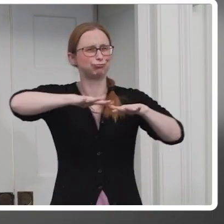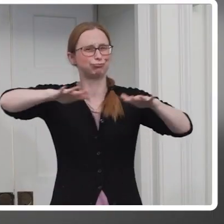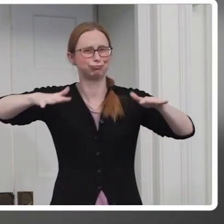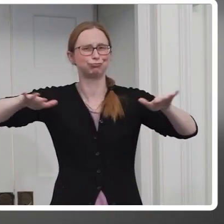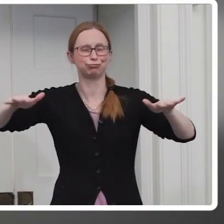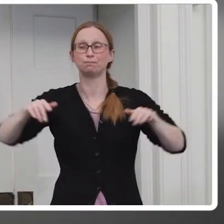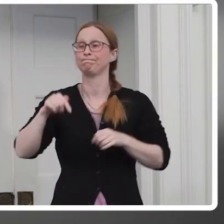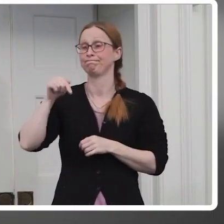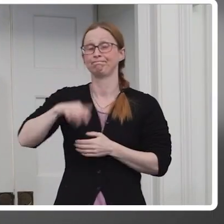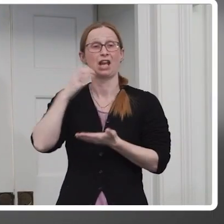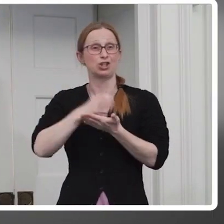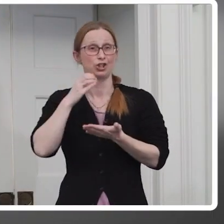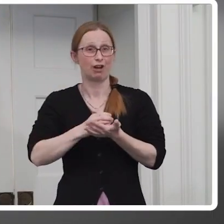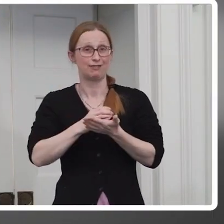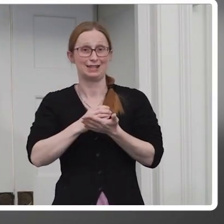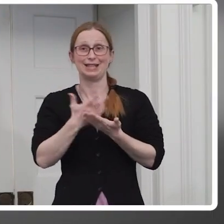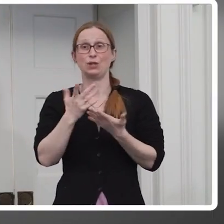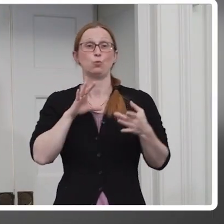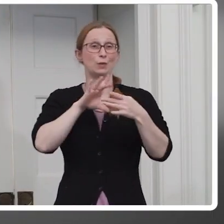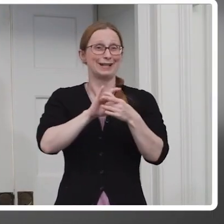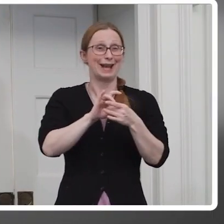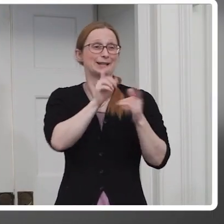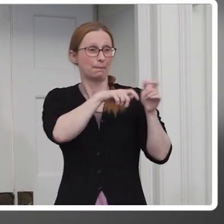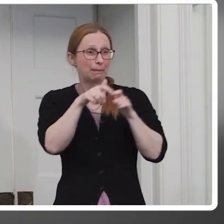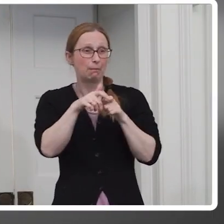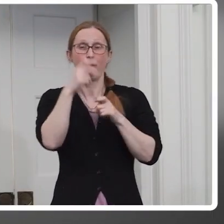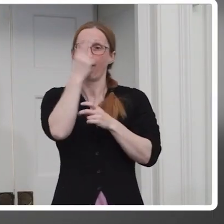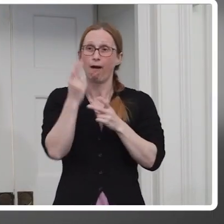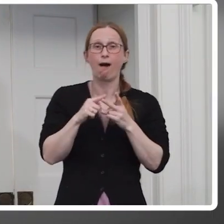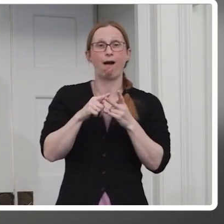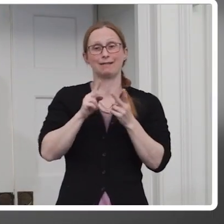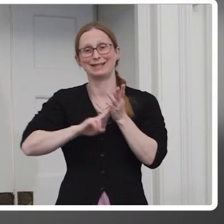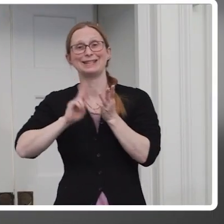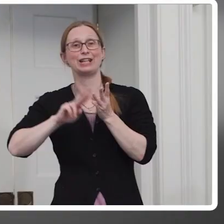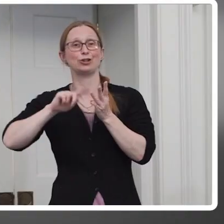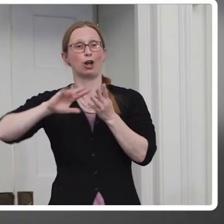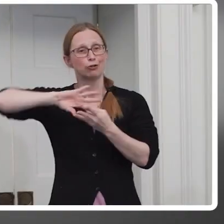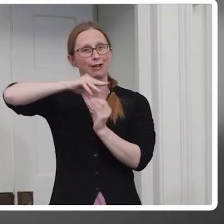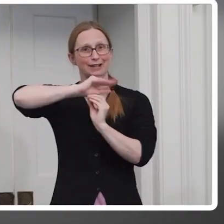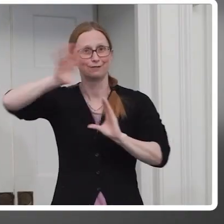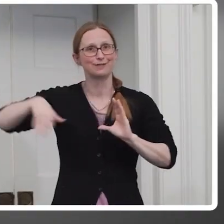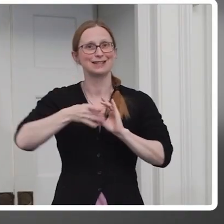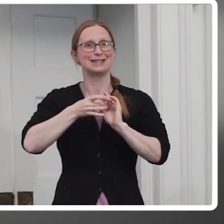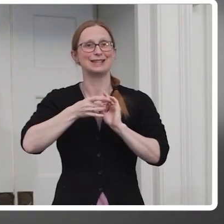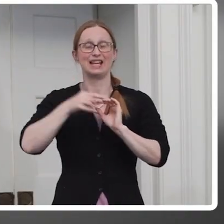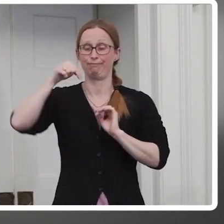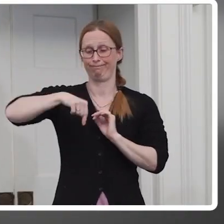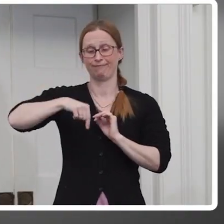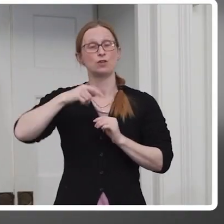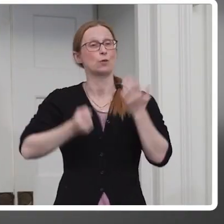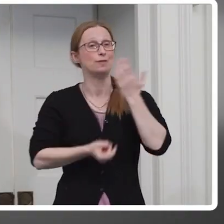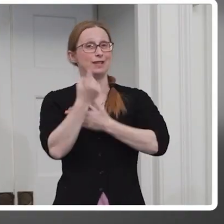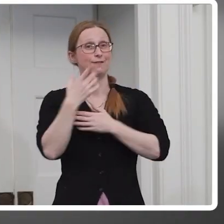and meadows as well. We are a charity that connects people with art, nature and creativity. This event that you're here